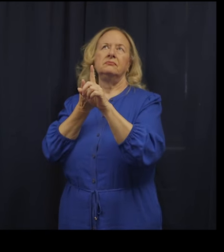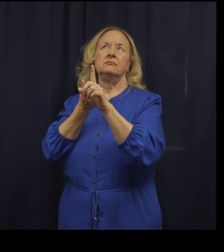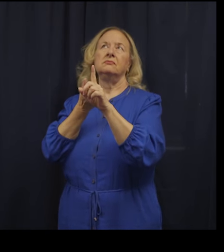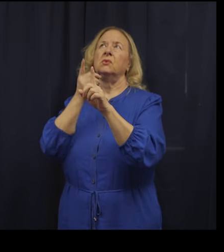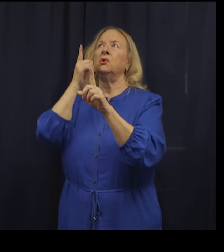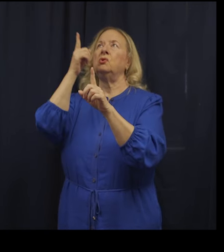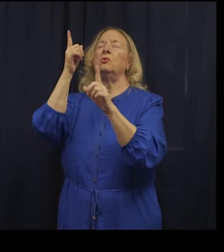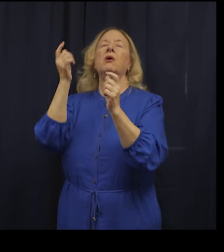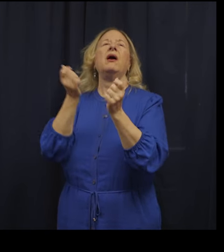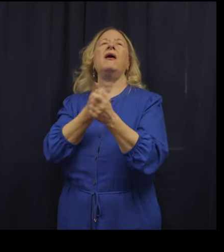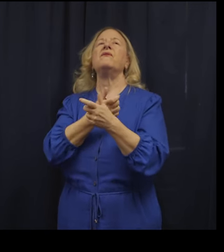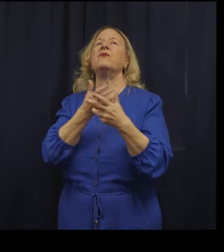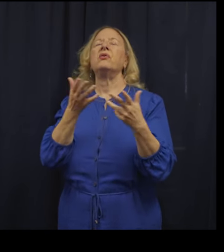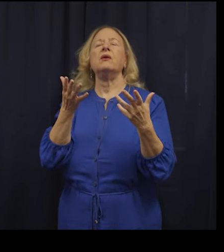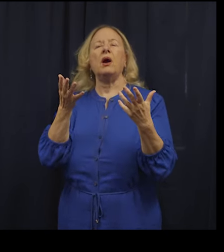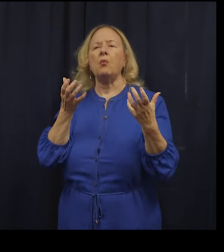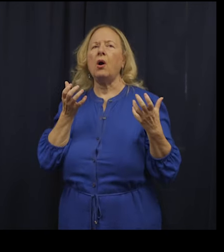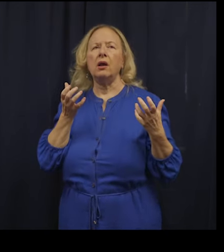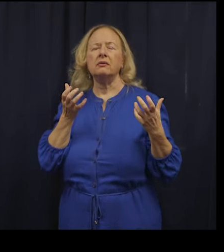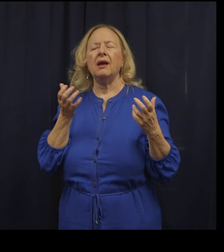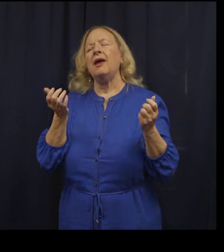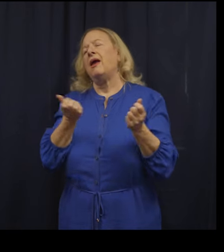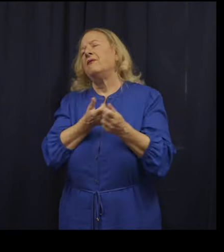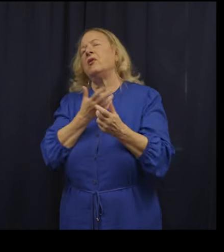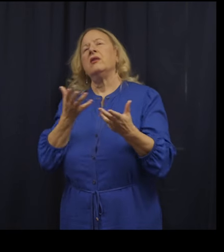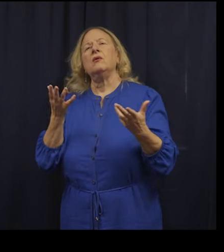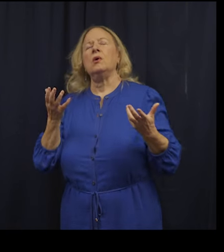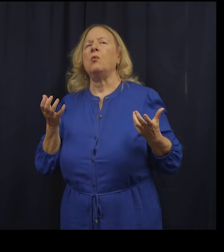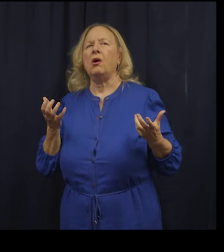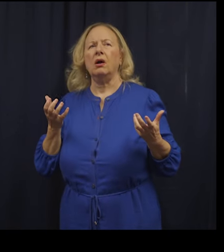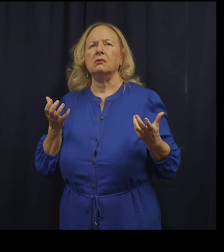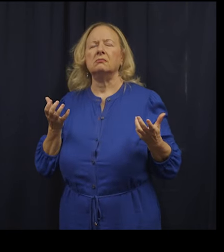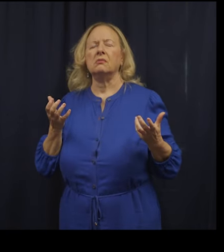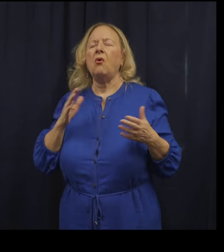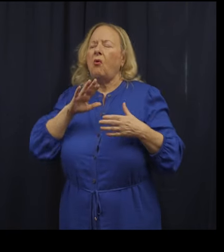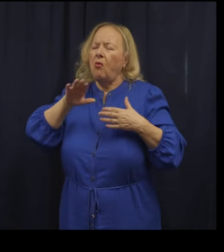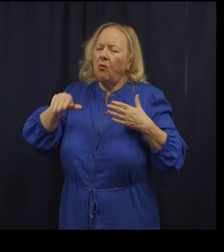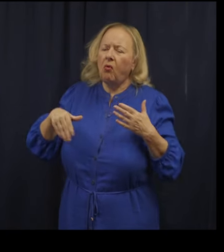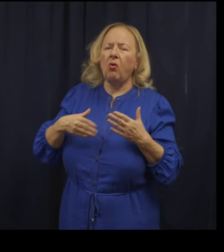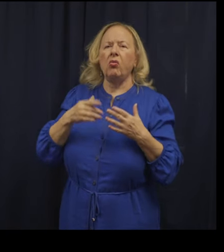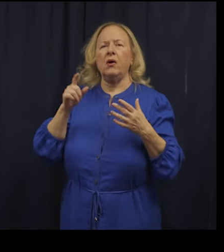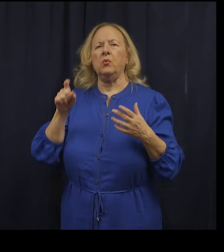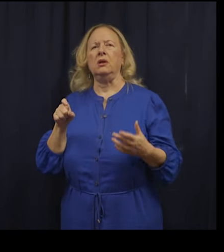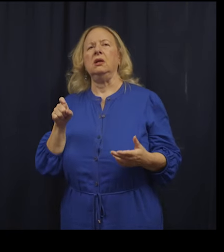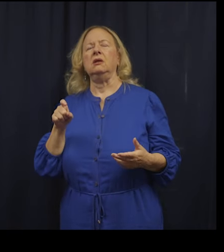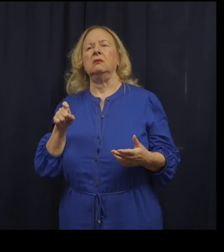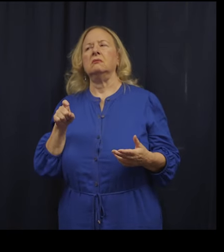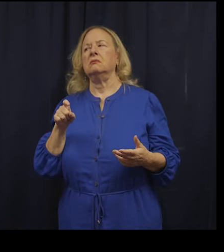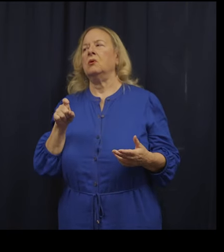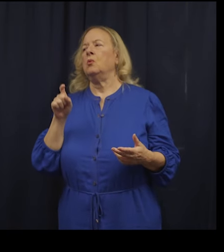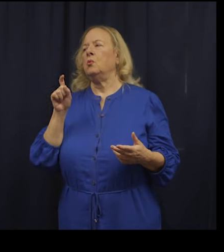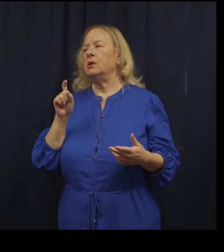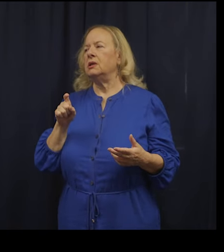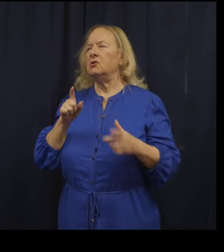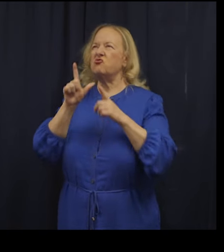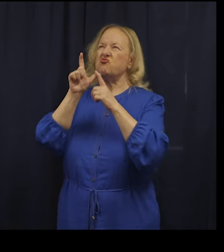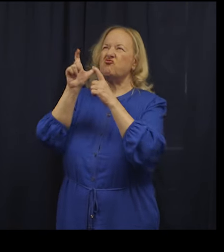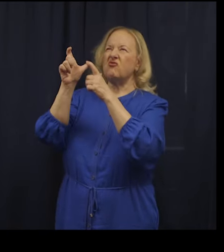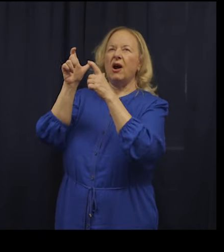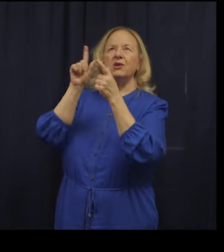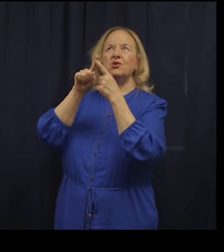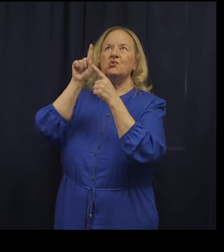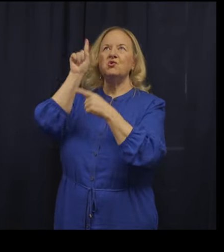You are everything that we want, everything we desire, everything that we need. We just need to run